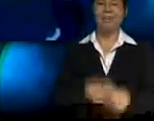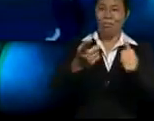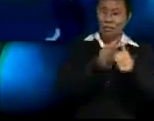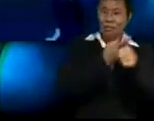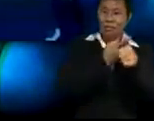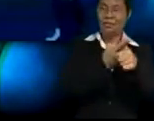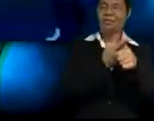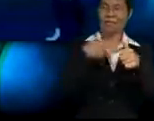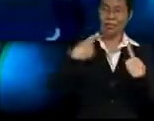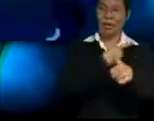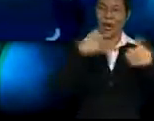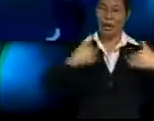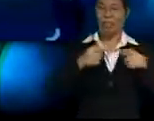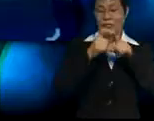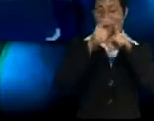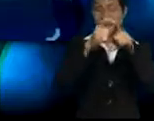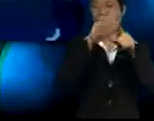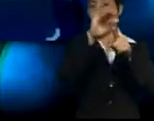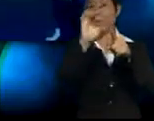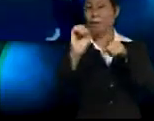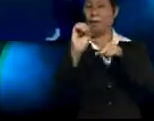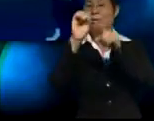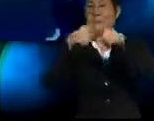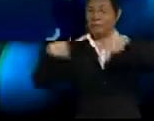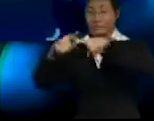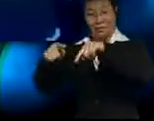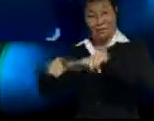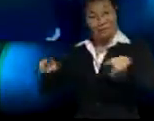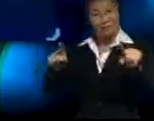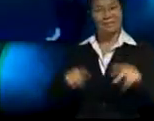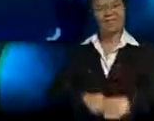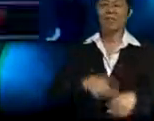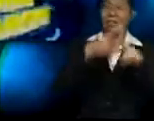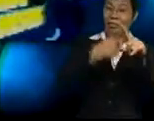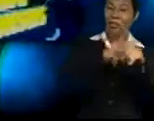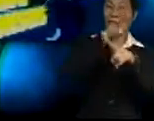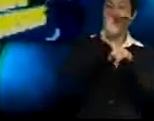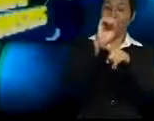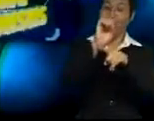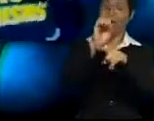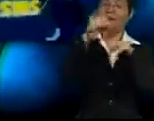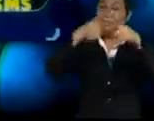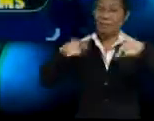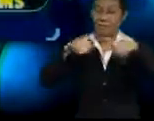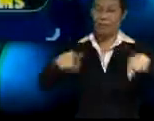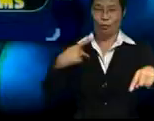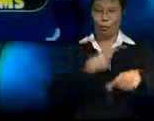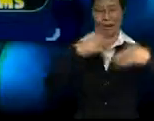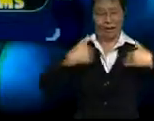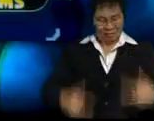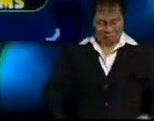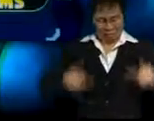First, we have the term biodiversity. From biodiversity, we